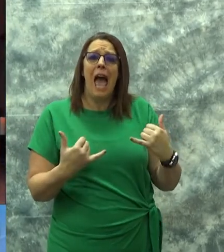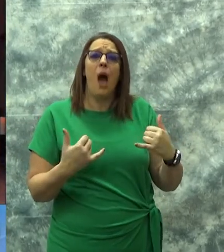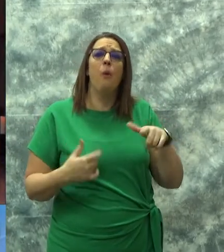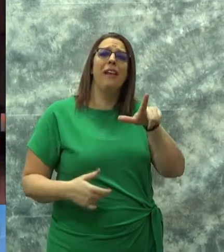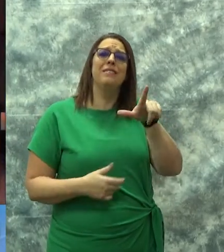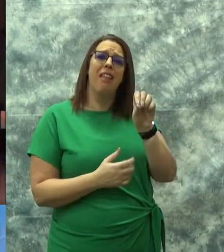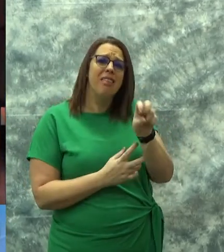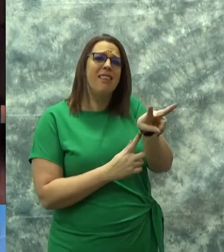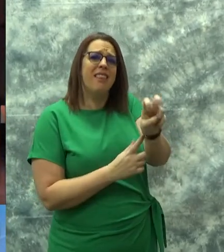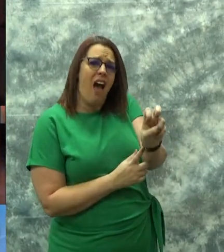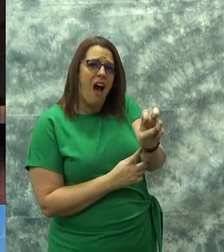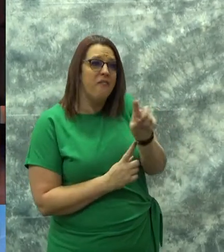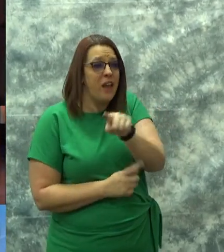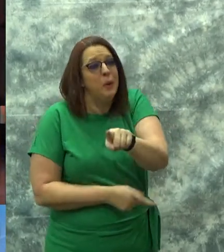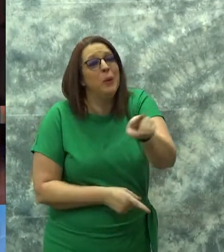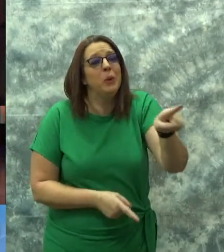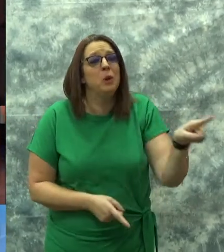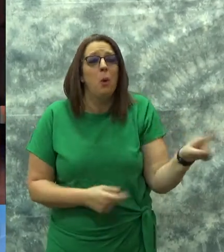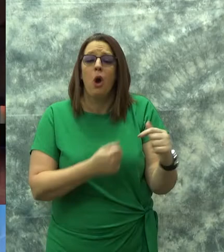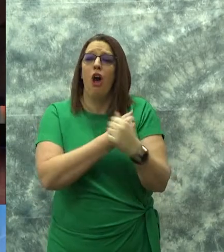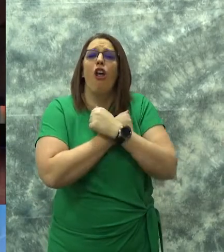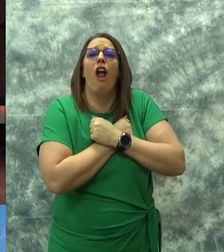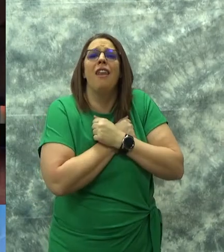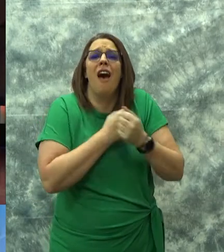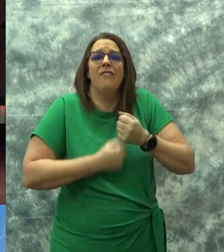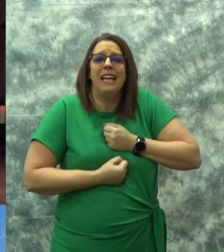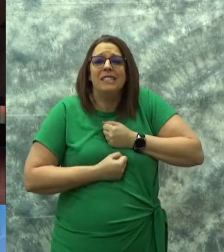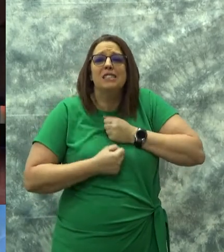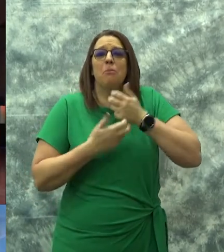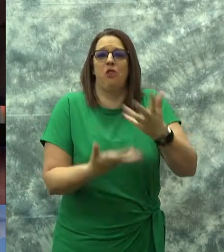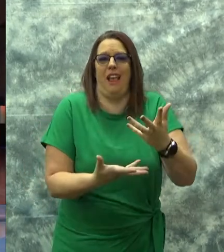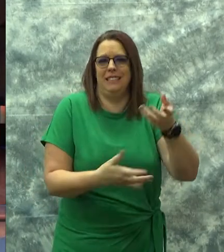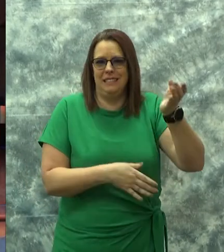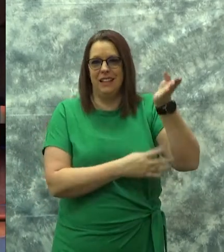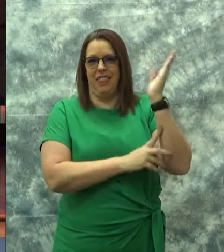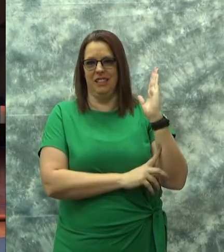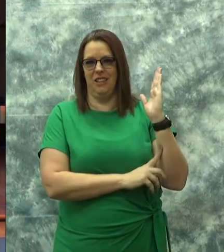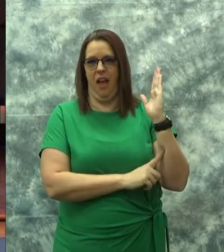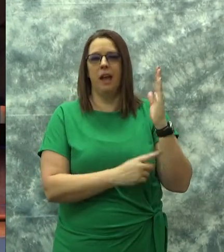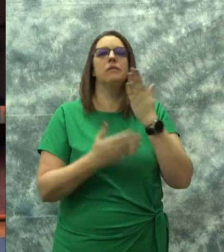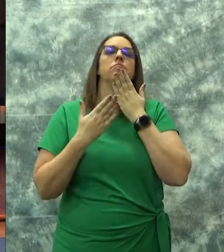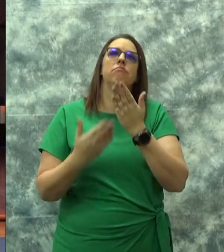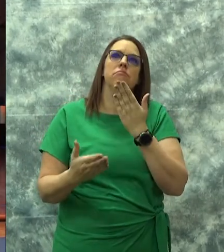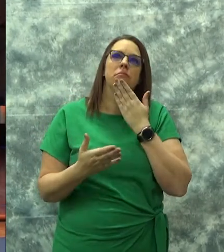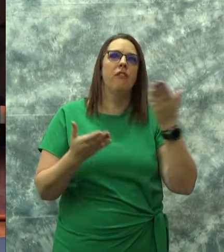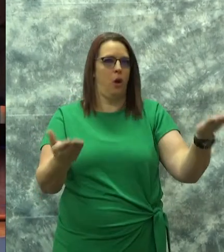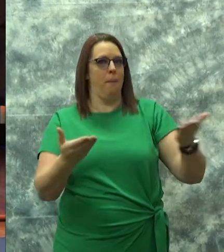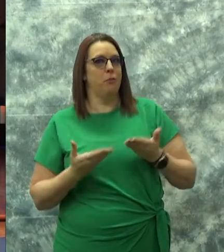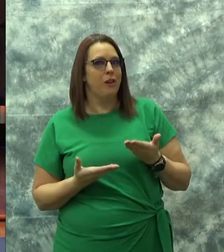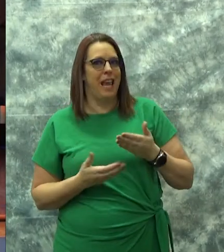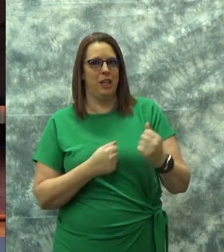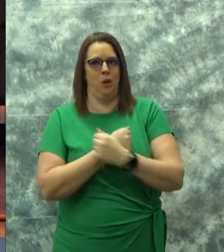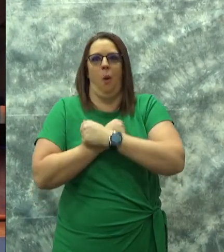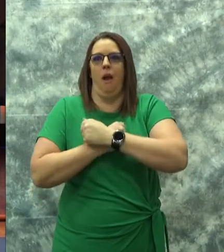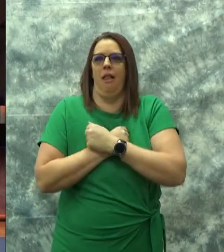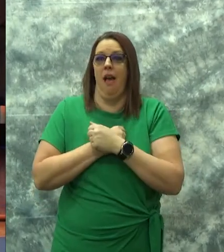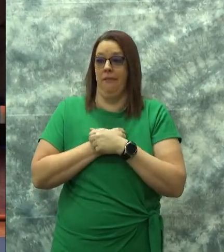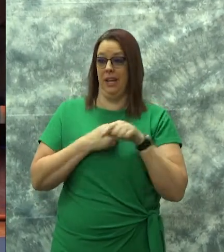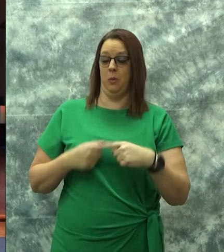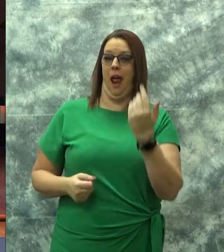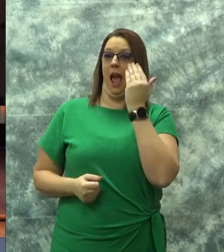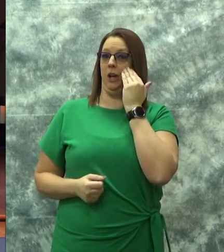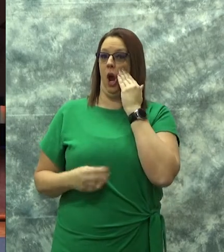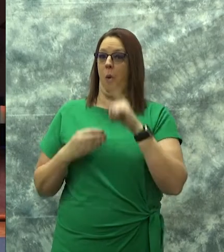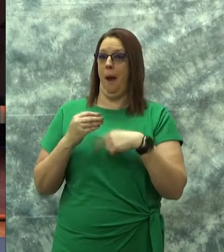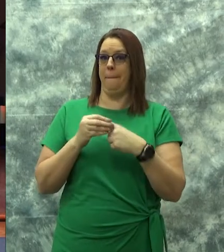love imagined, embraced, and expressed as the divine, and we thank you for bringing the love that you are here. Here's what